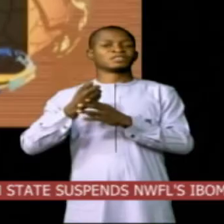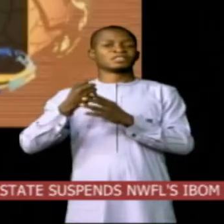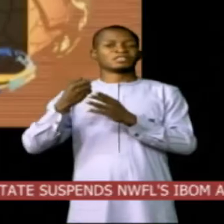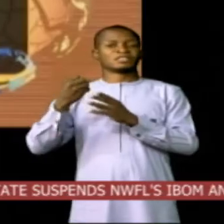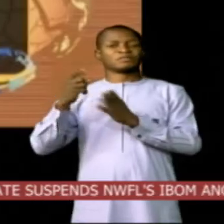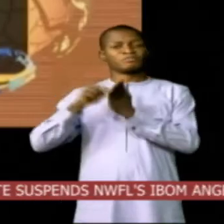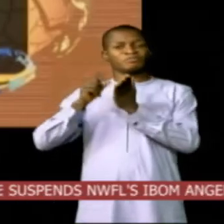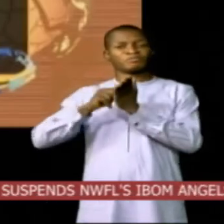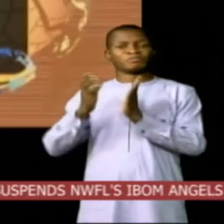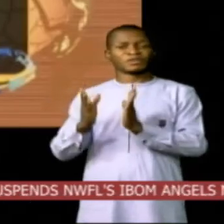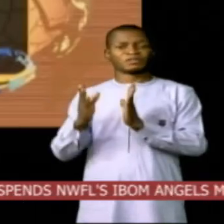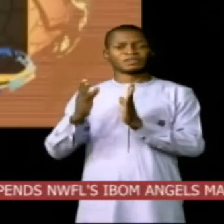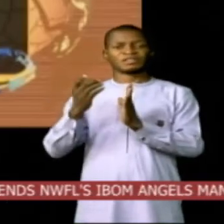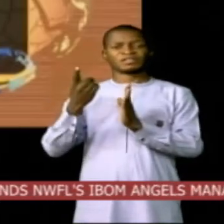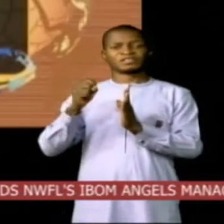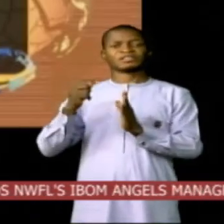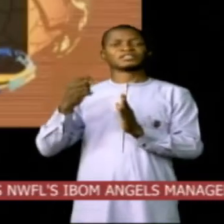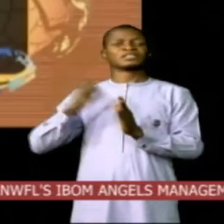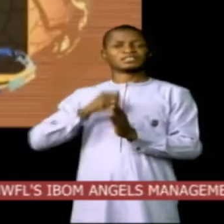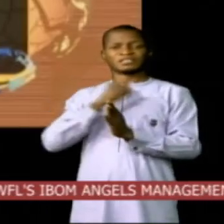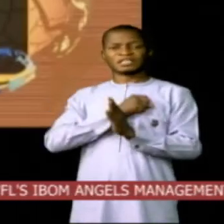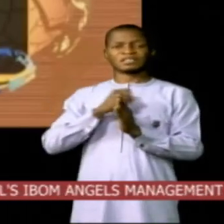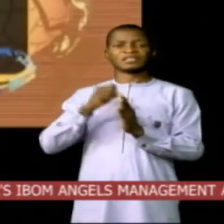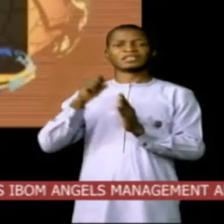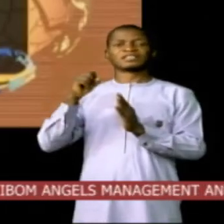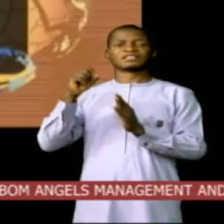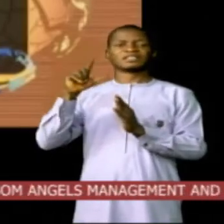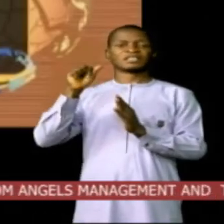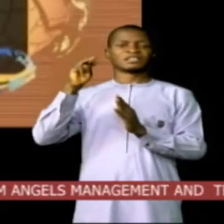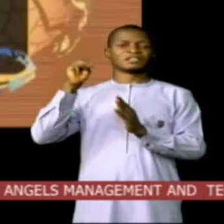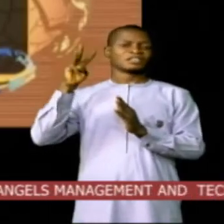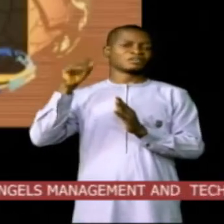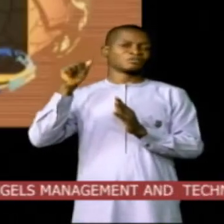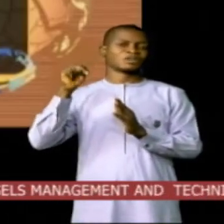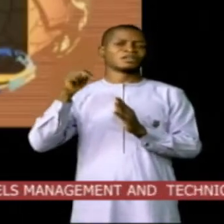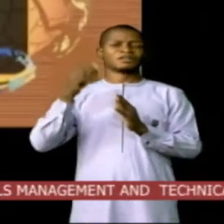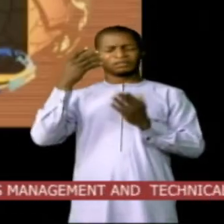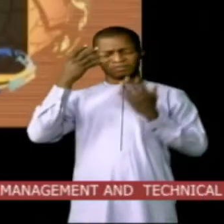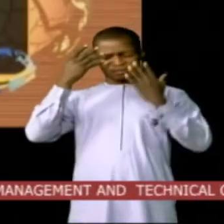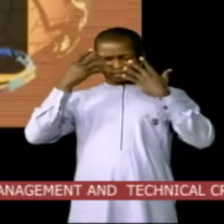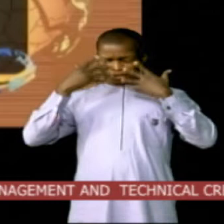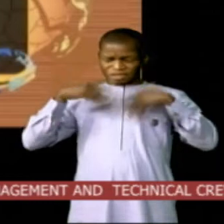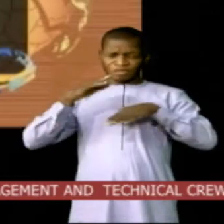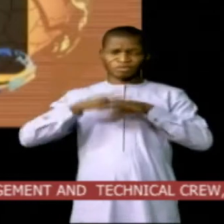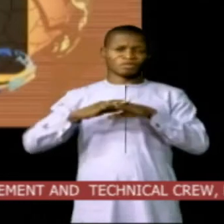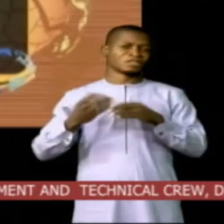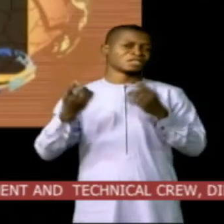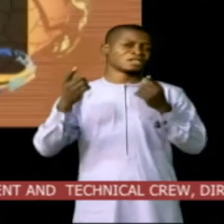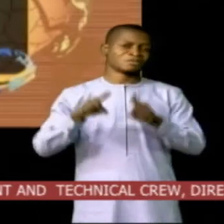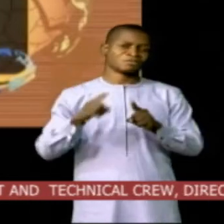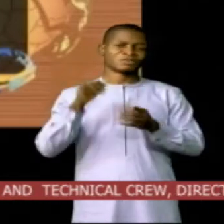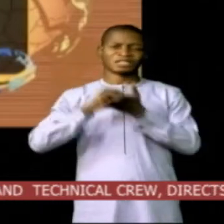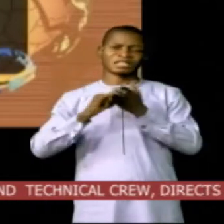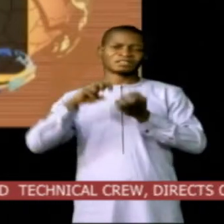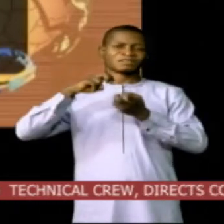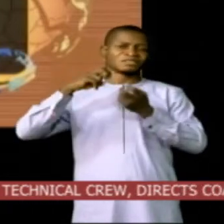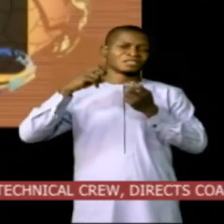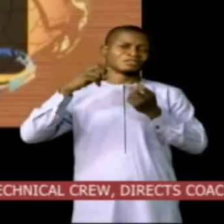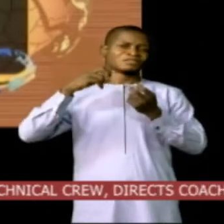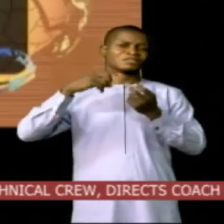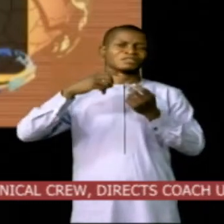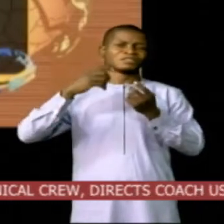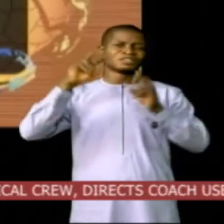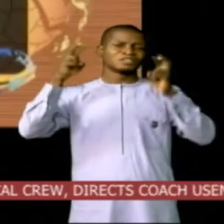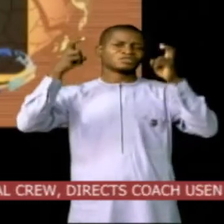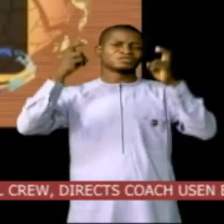Senate and publicity, Senator Lawan expressed sadness and outrage that the incident